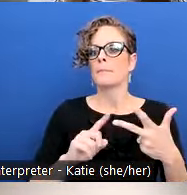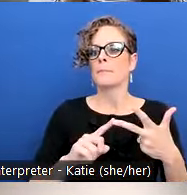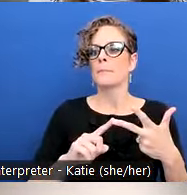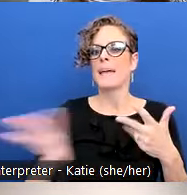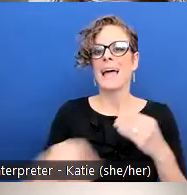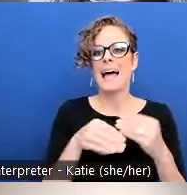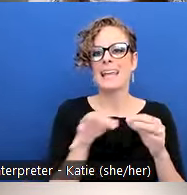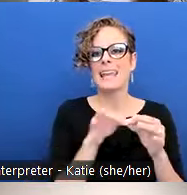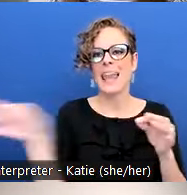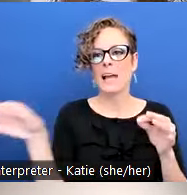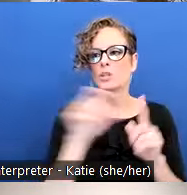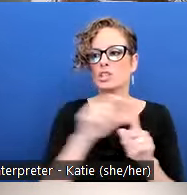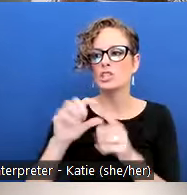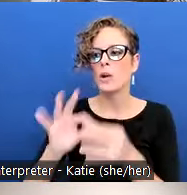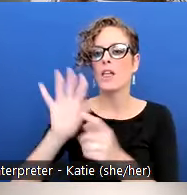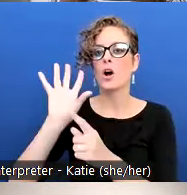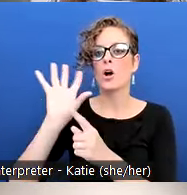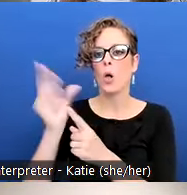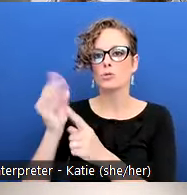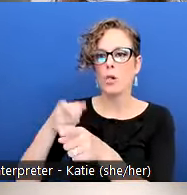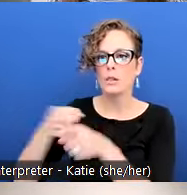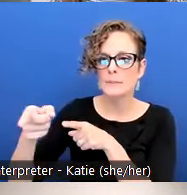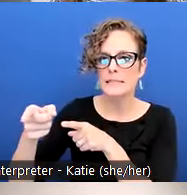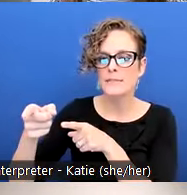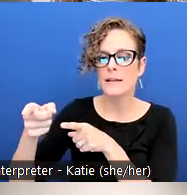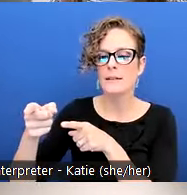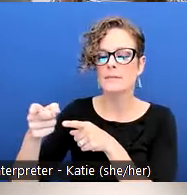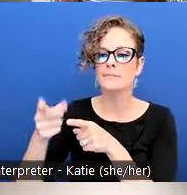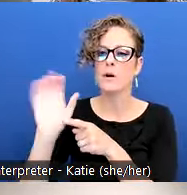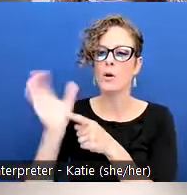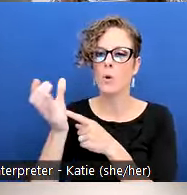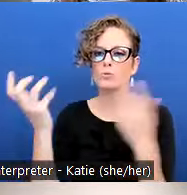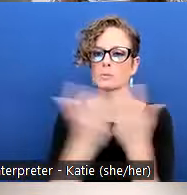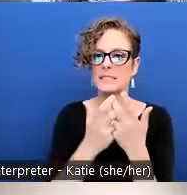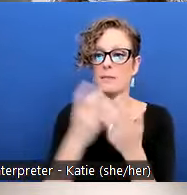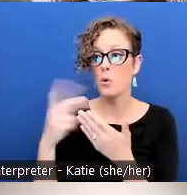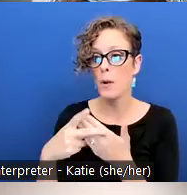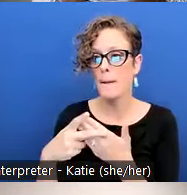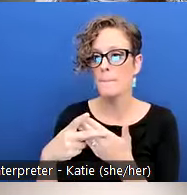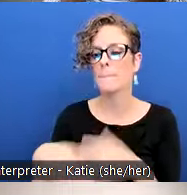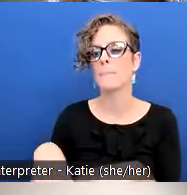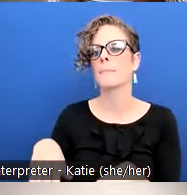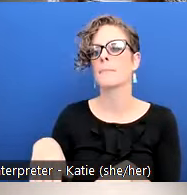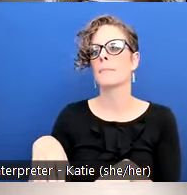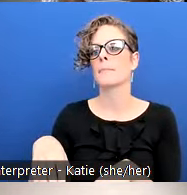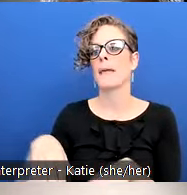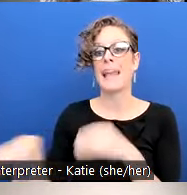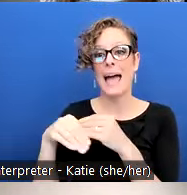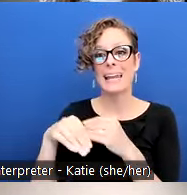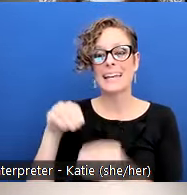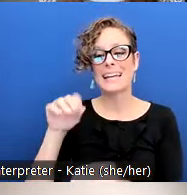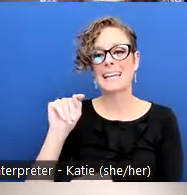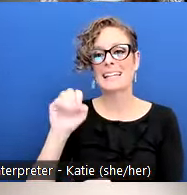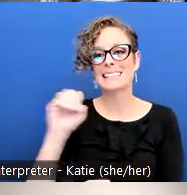programs, as well as a definition for the first time in statute of teen dating violence. This again